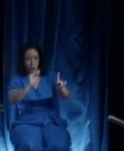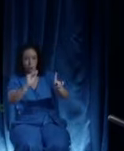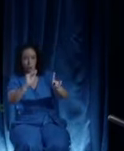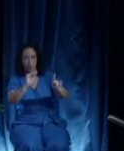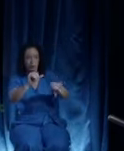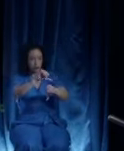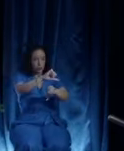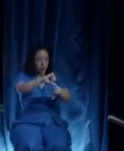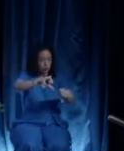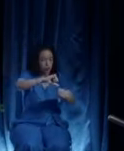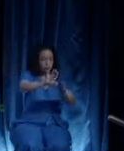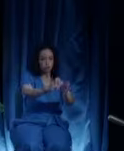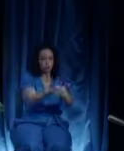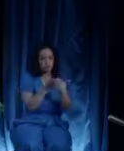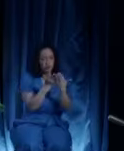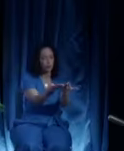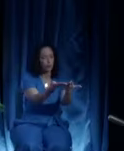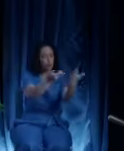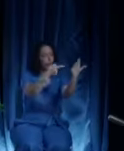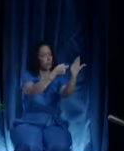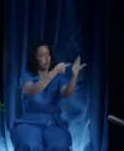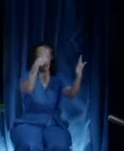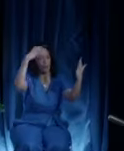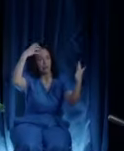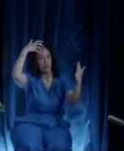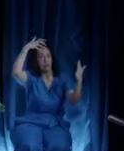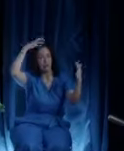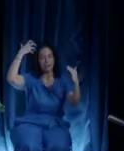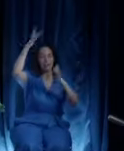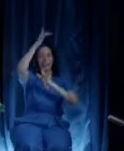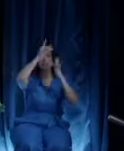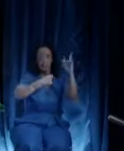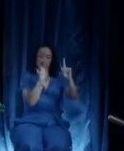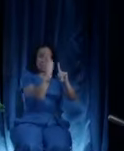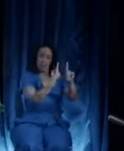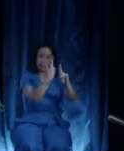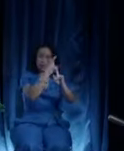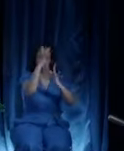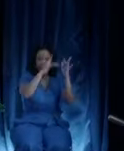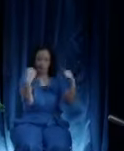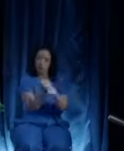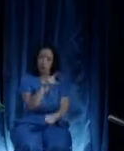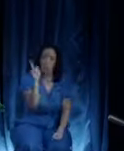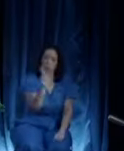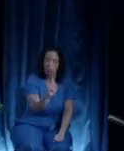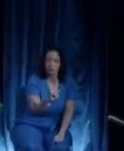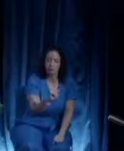Scripture even, of how a king, King Jesus himself, what would Jesus do? Well,